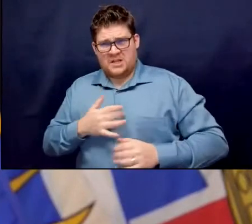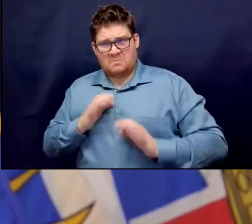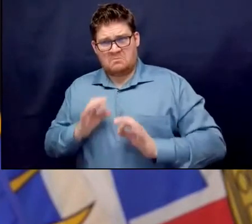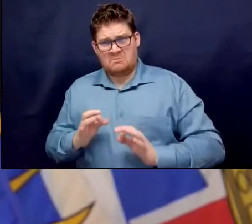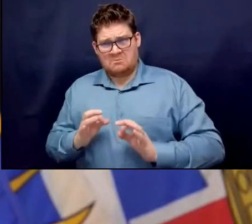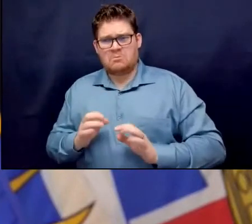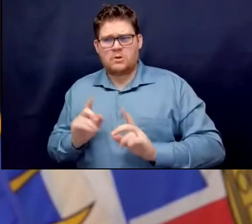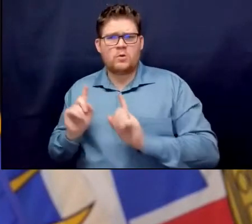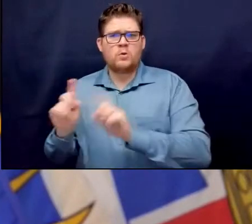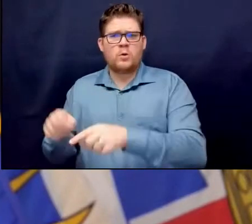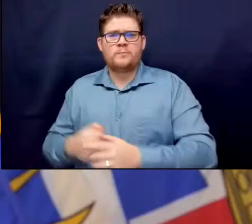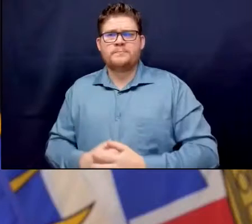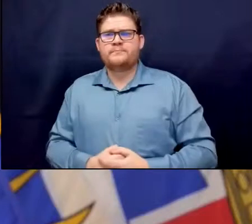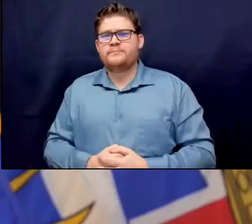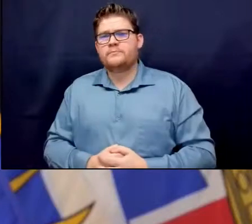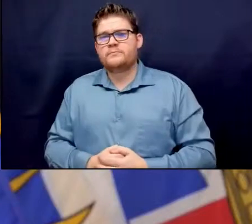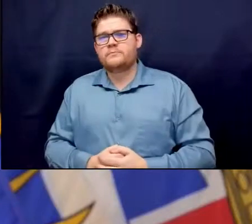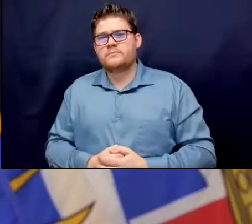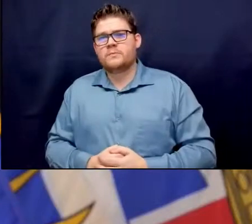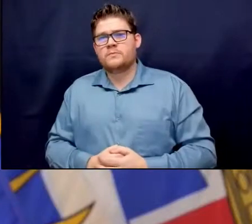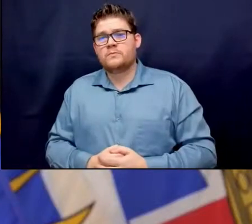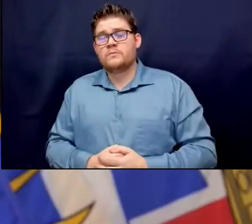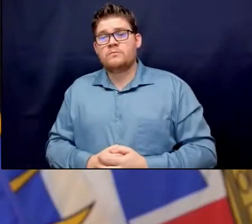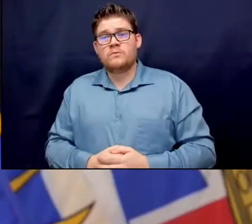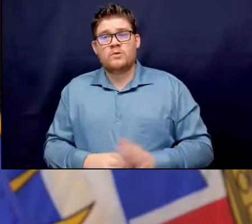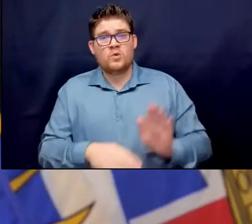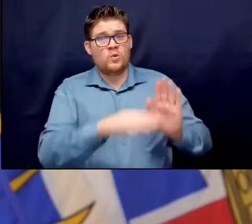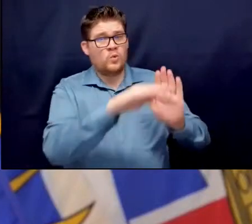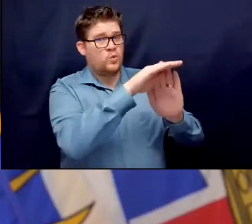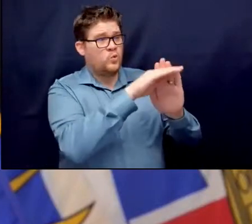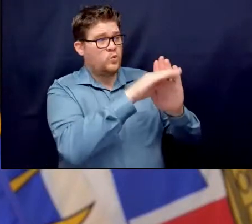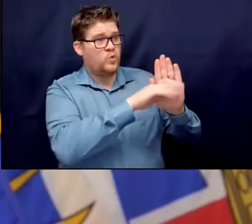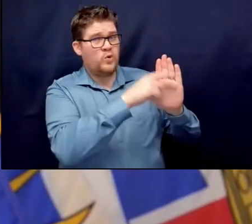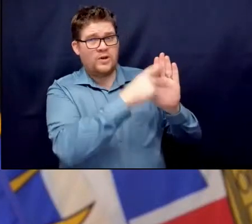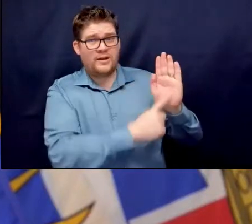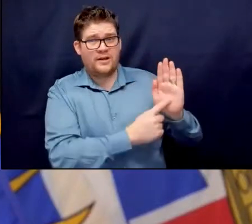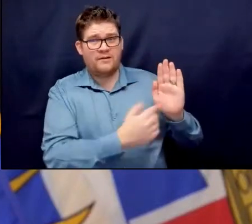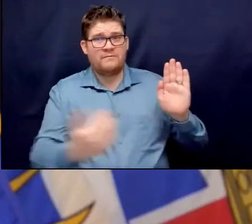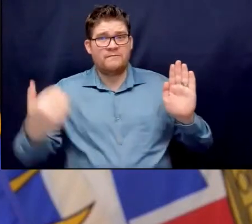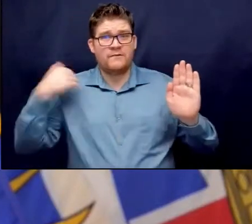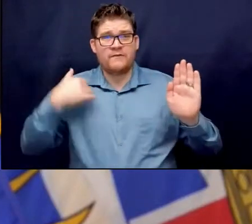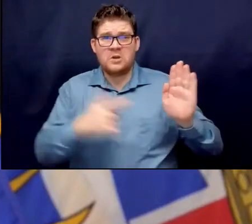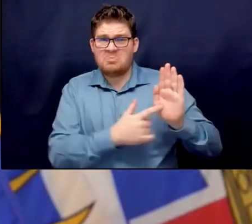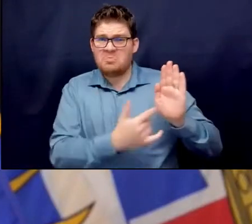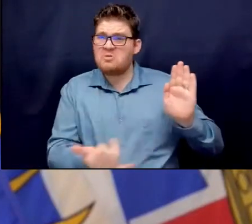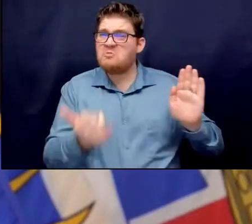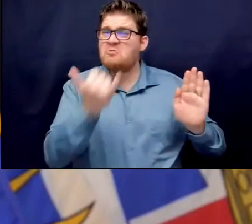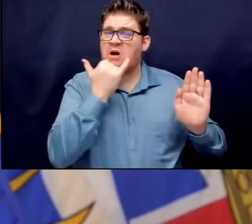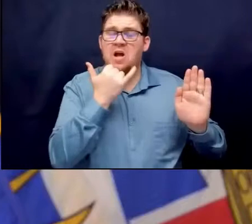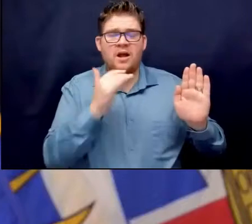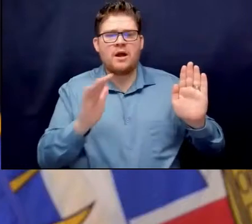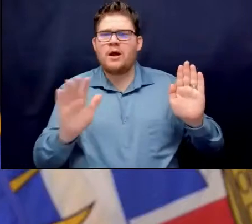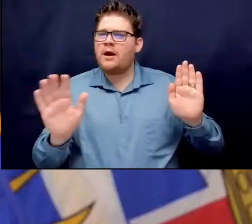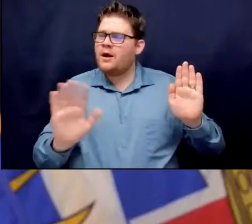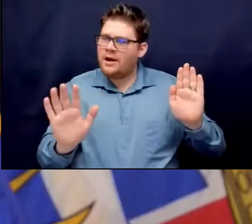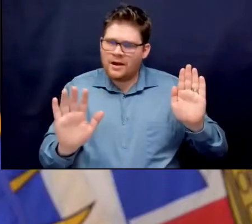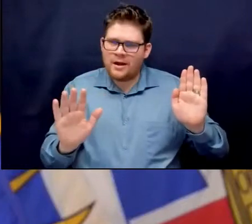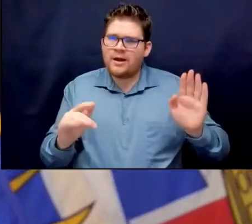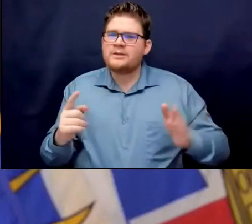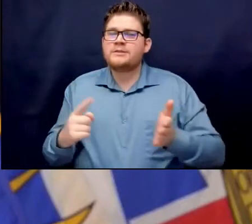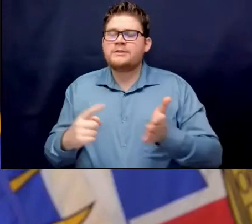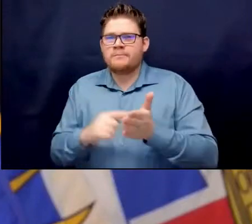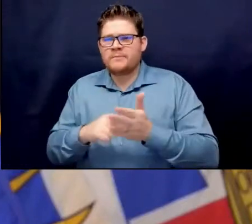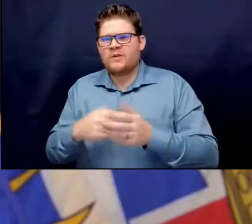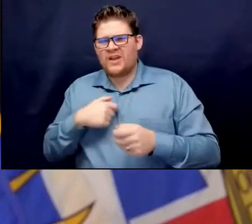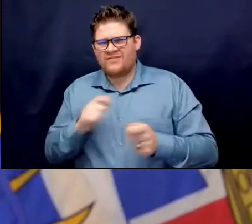more and more evidence that all of those things that we did have made a tremendous difference in blunting the impact that this changing virus has